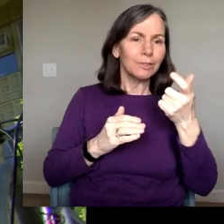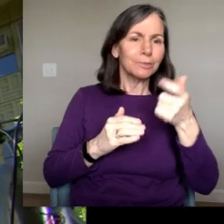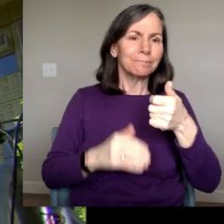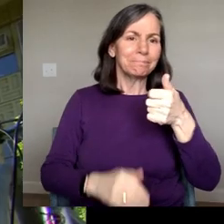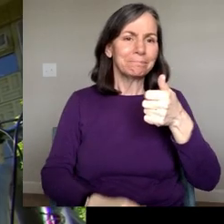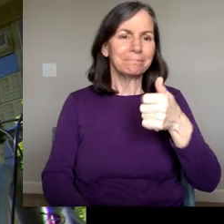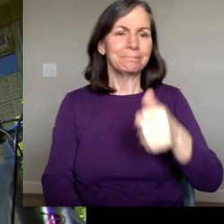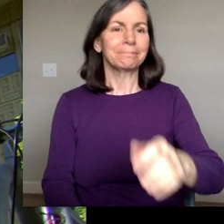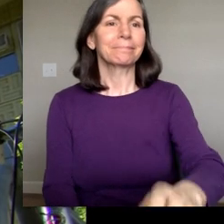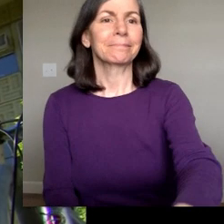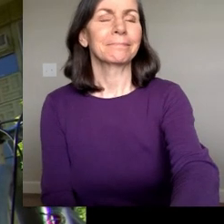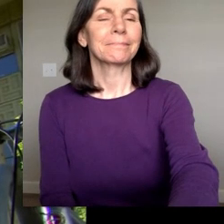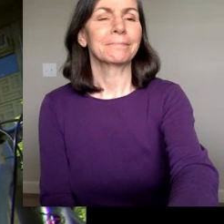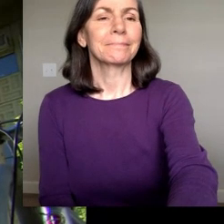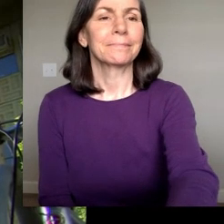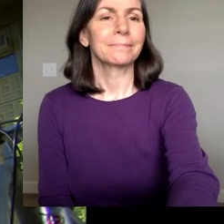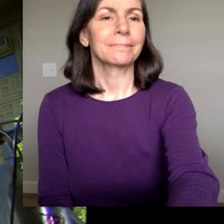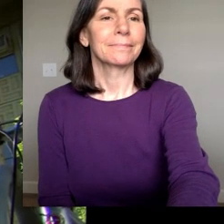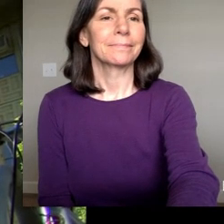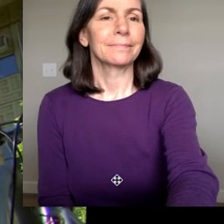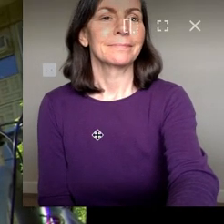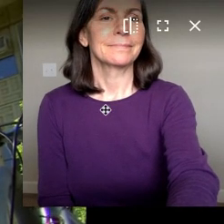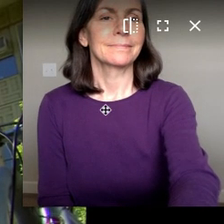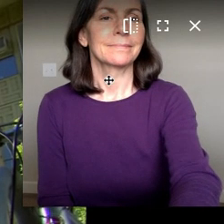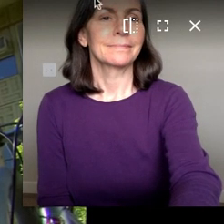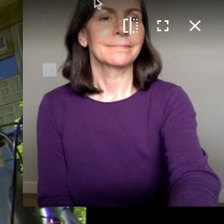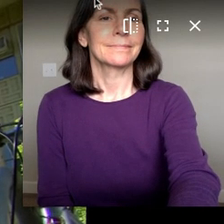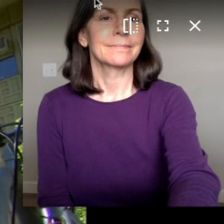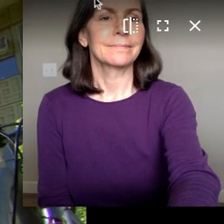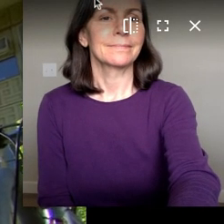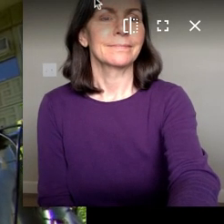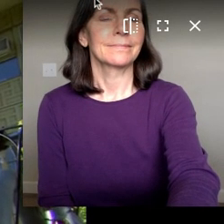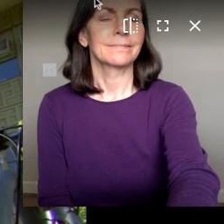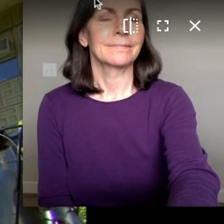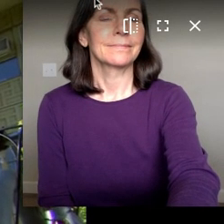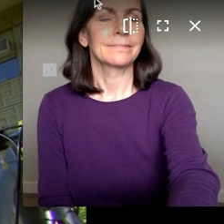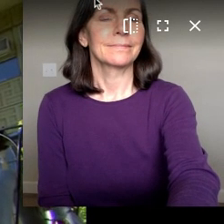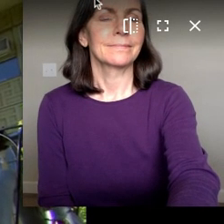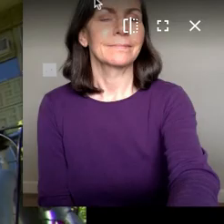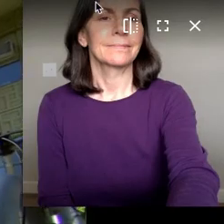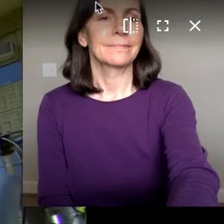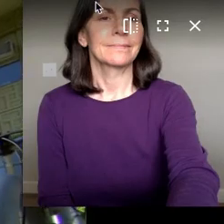of the stickleback pelvis opened a door on an evolutionary puzzle.